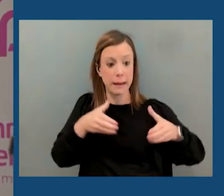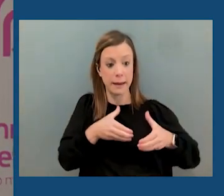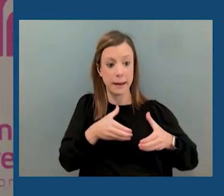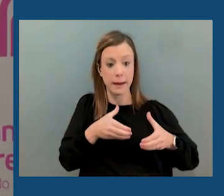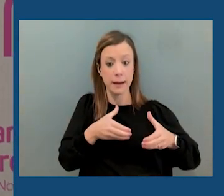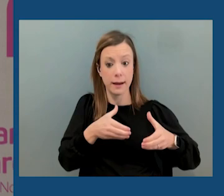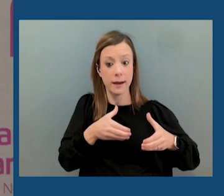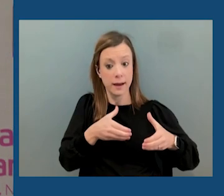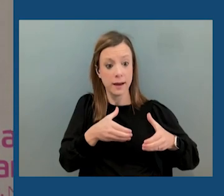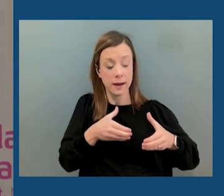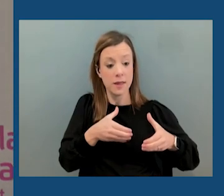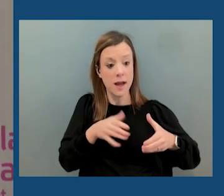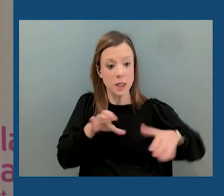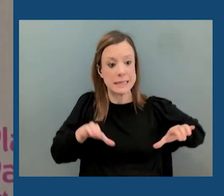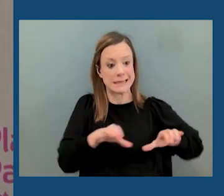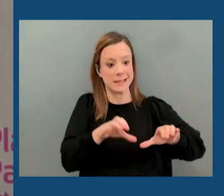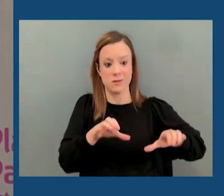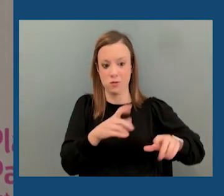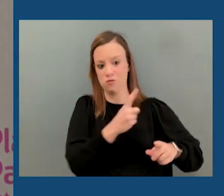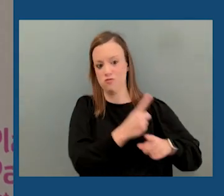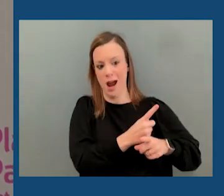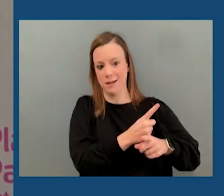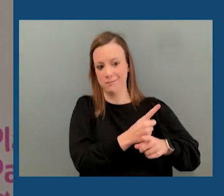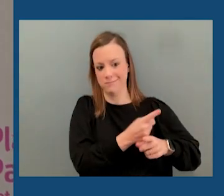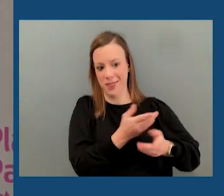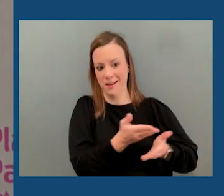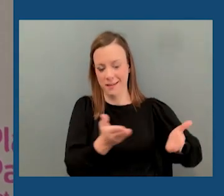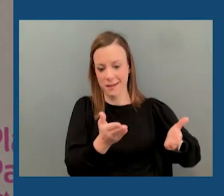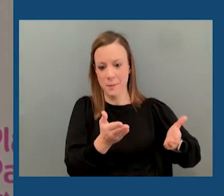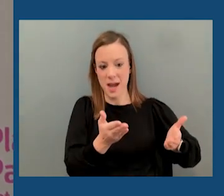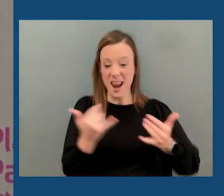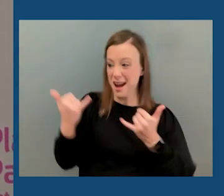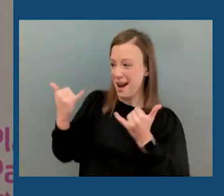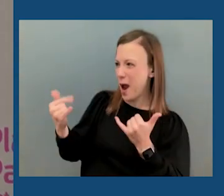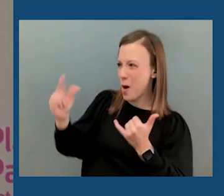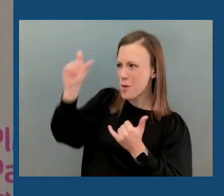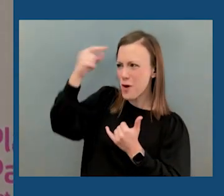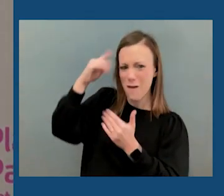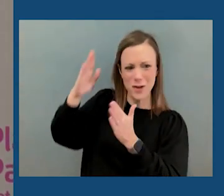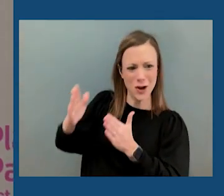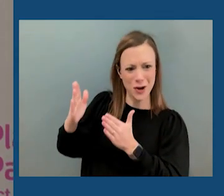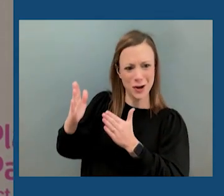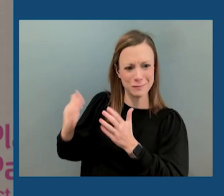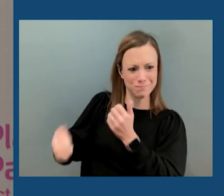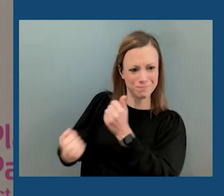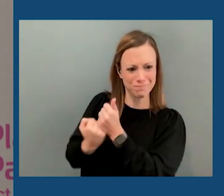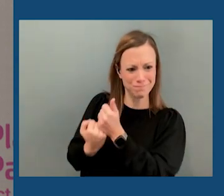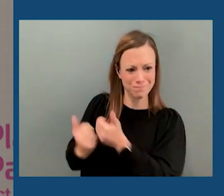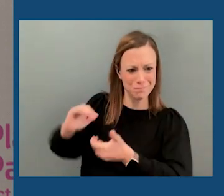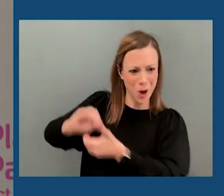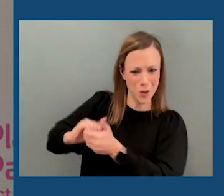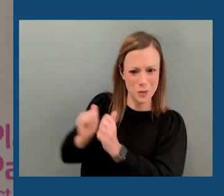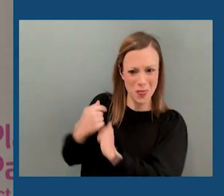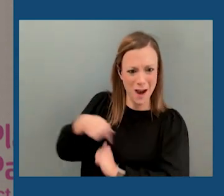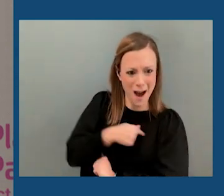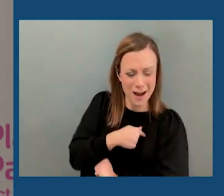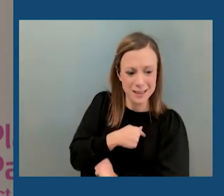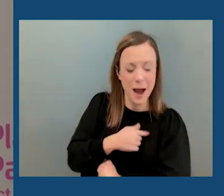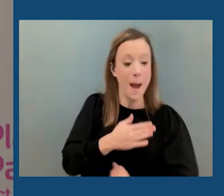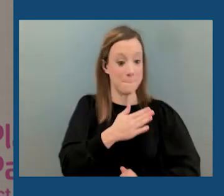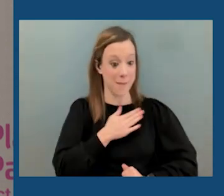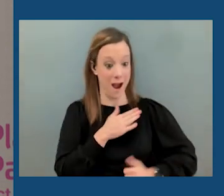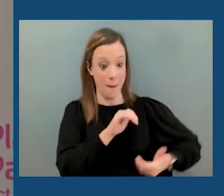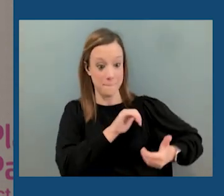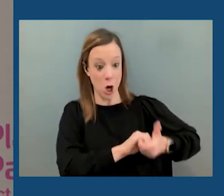doing the right thing, but it is really great to have a governor who wants to do the right thing, and also my wonderful partner and